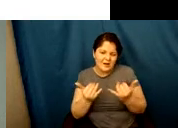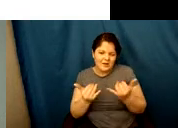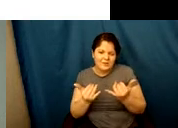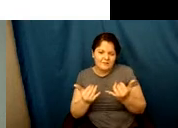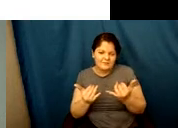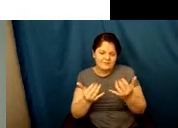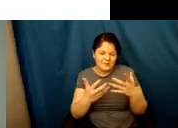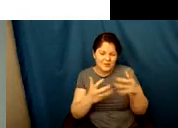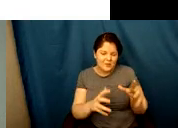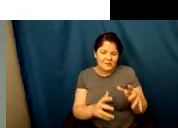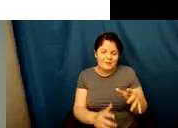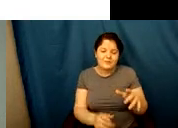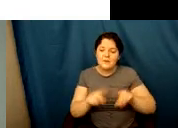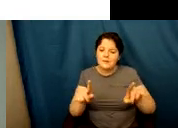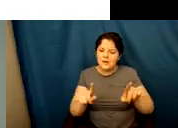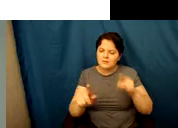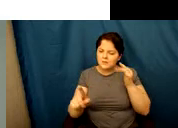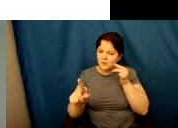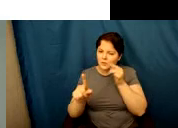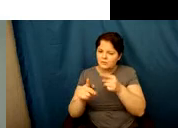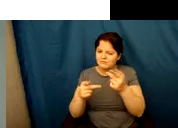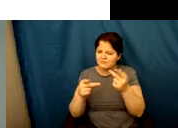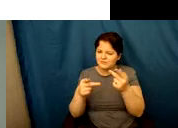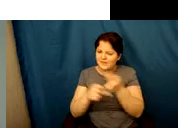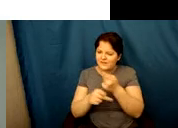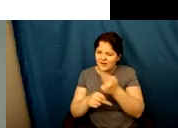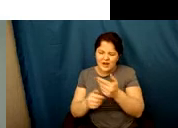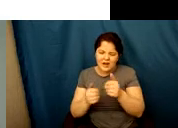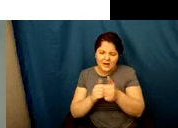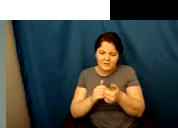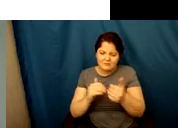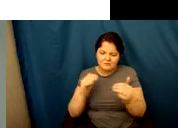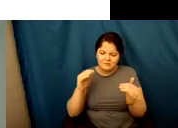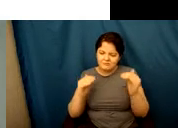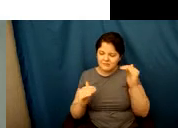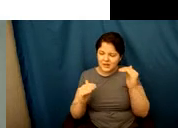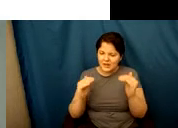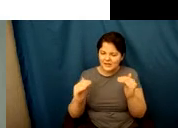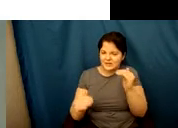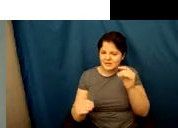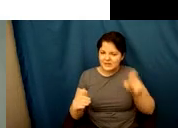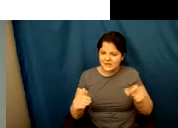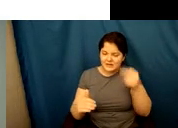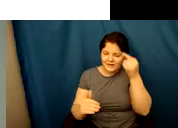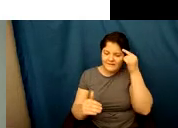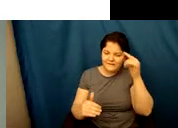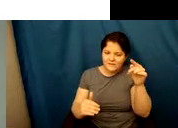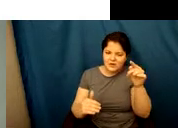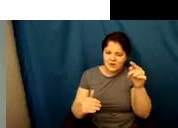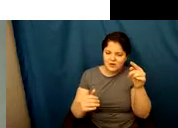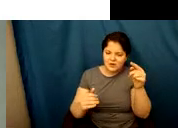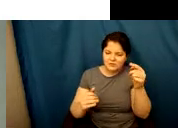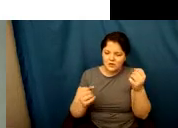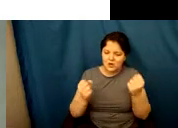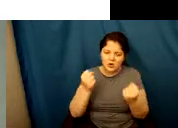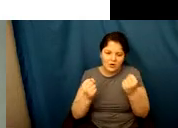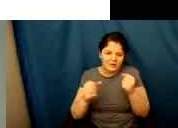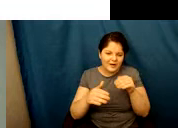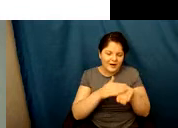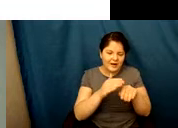is now, but to figure out how to sort of balance the need for car access to the site